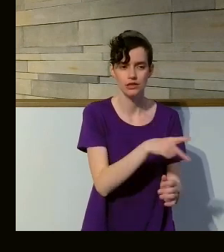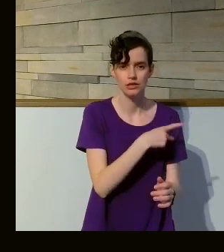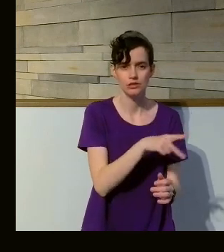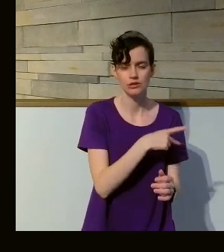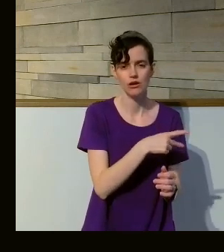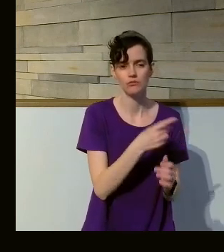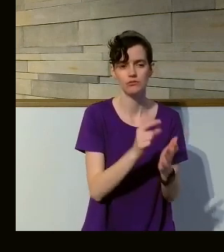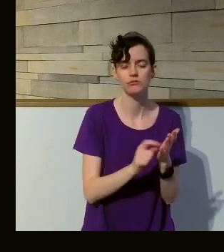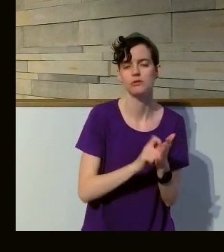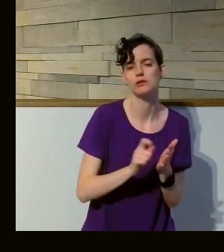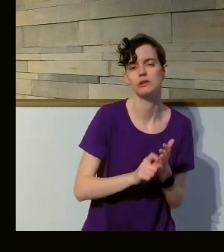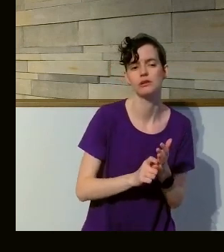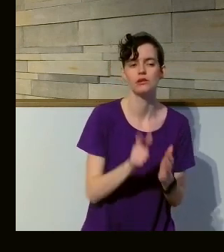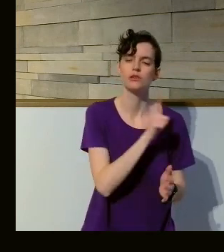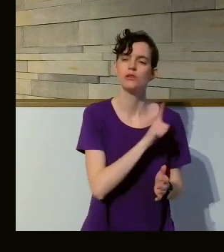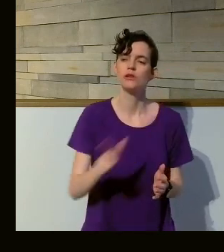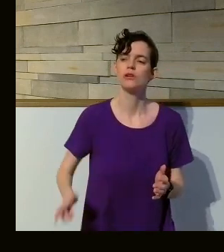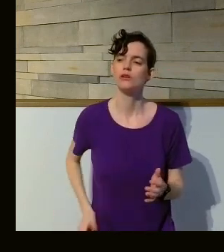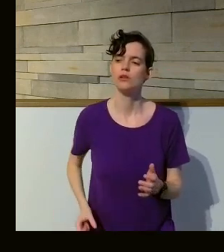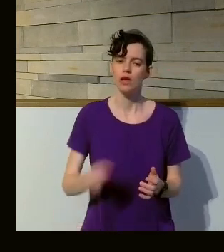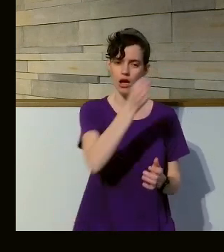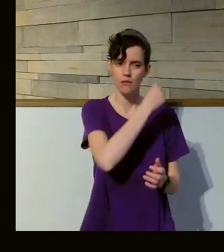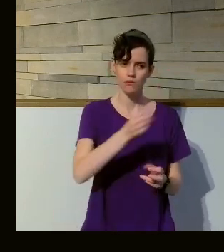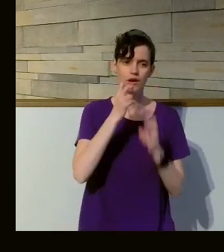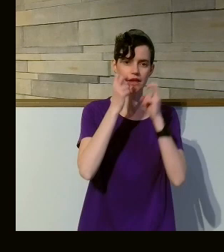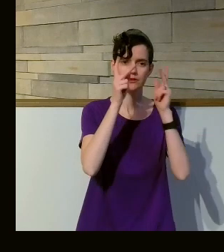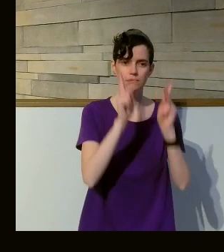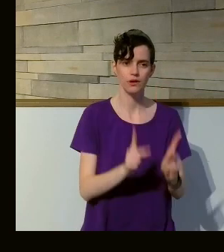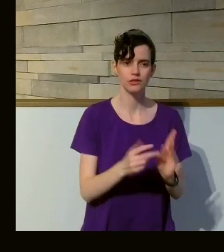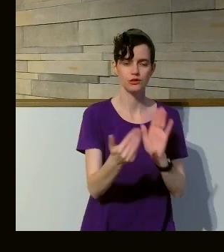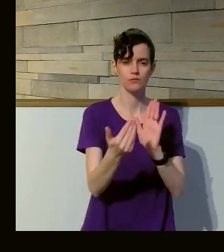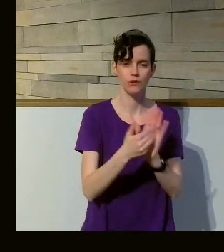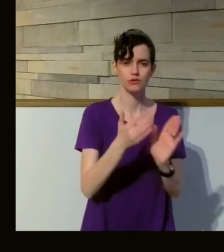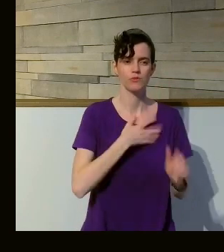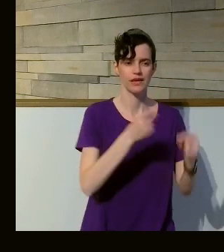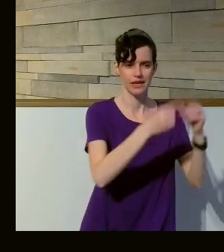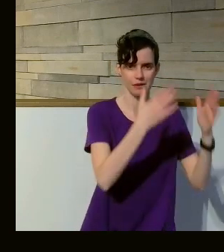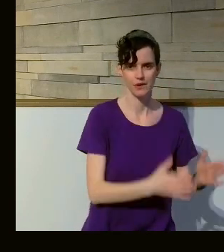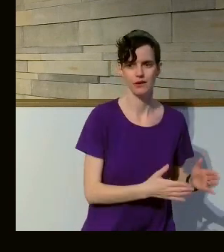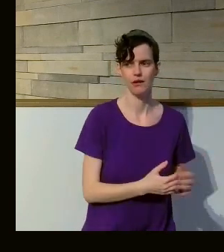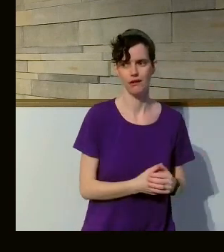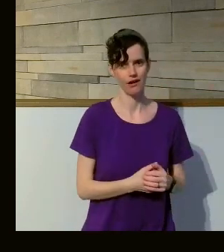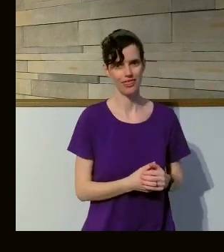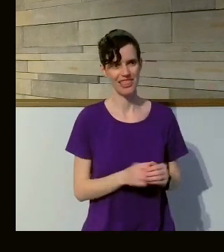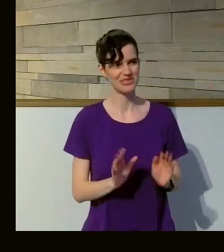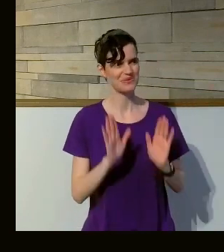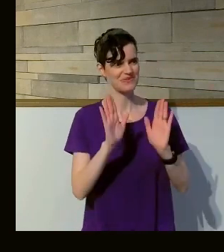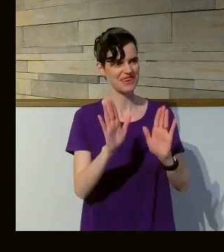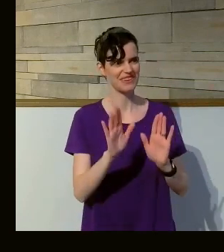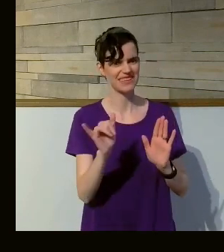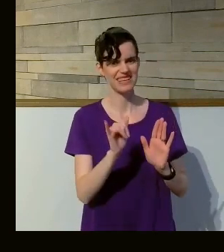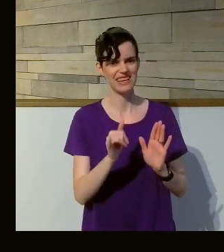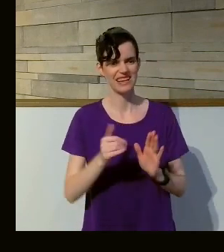is writing, he says, Lord, appoint an evil person to oppose my enemy. Oh, isn't that great? That's kind of like